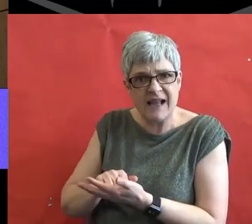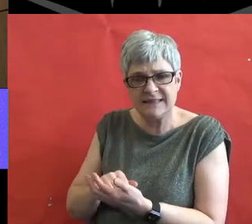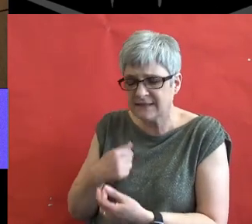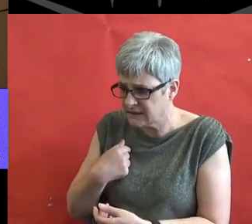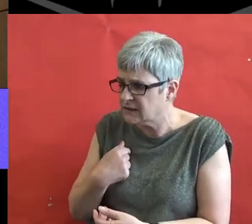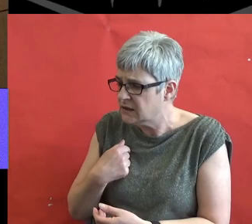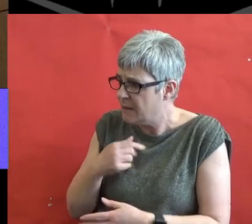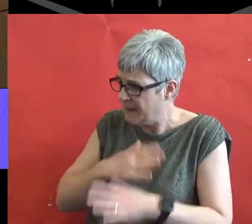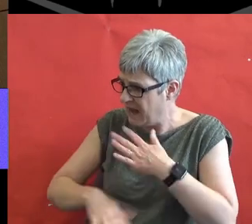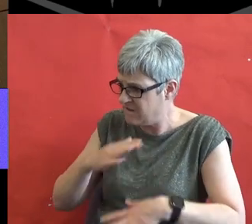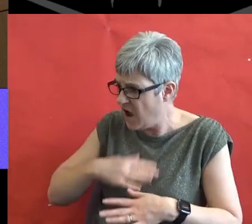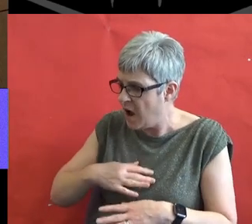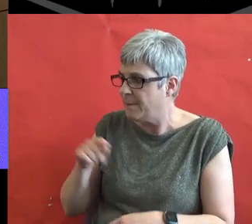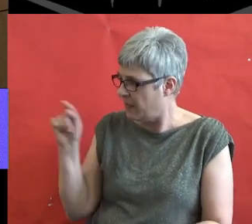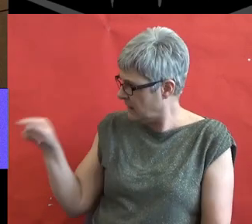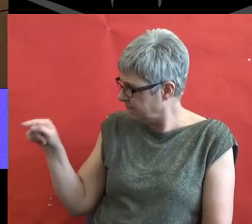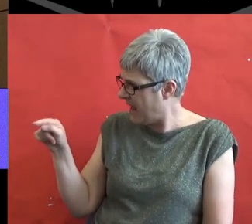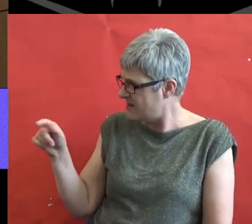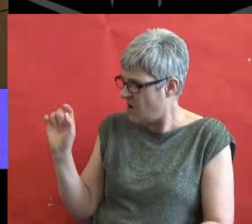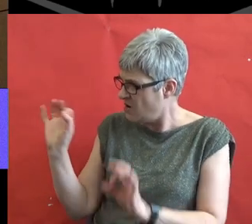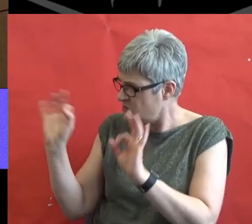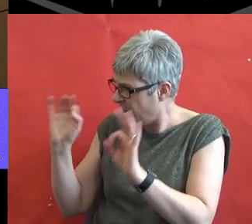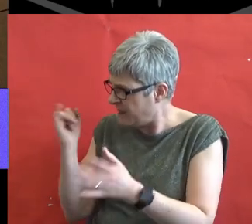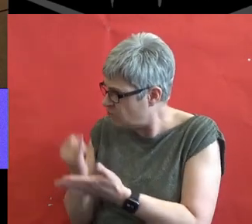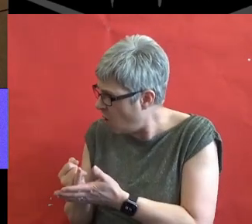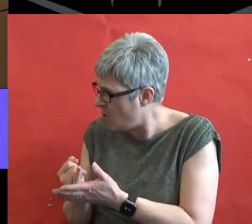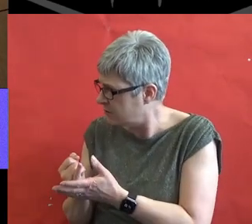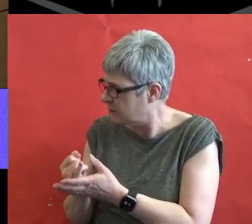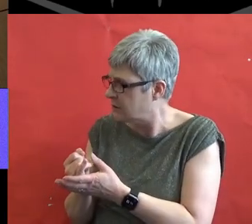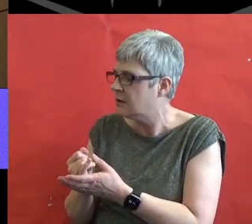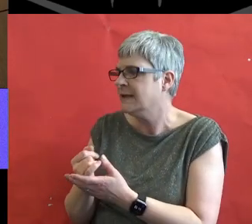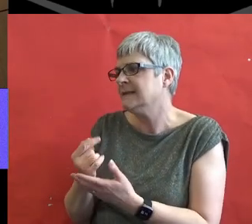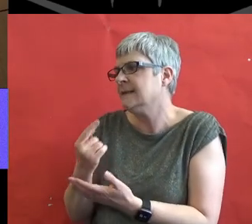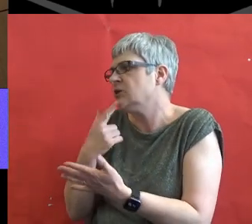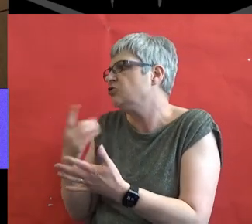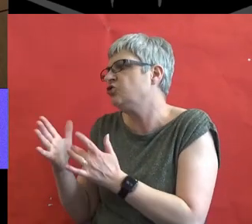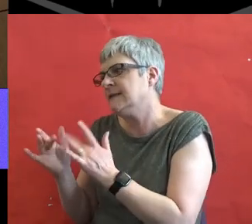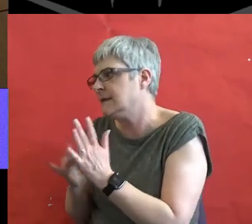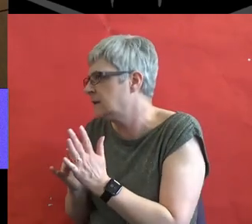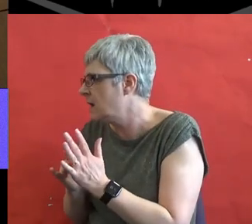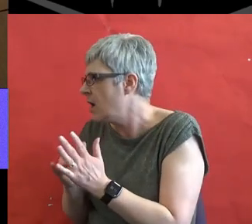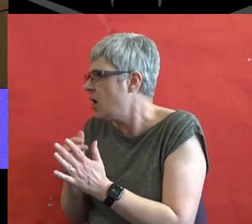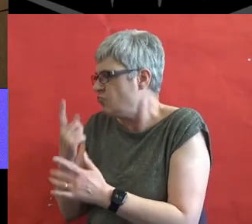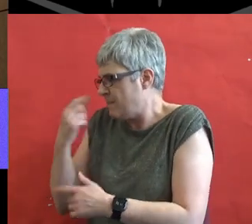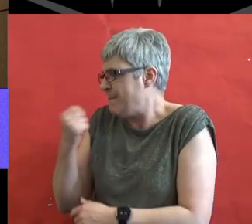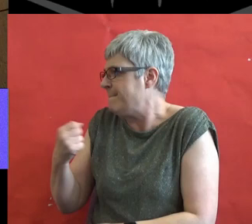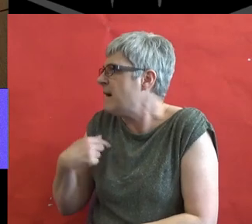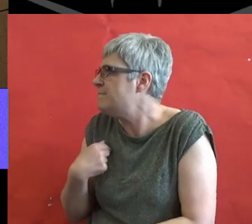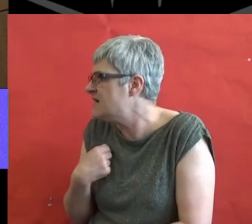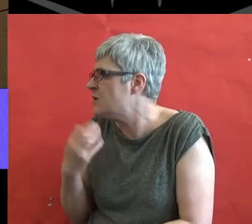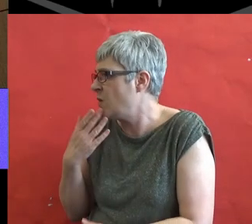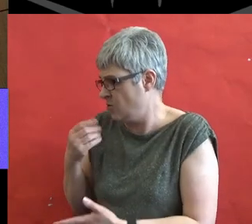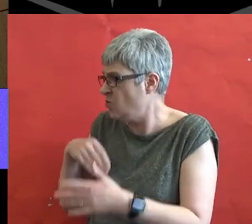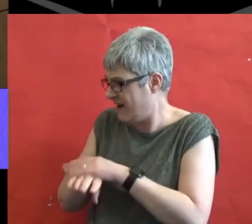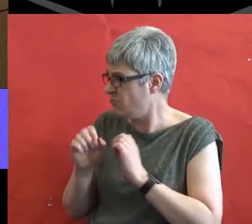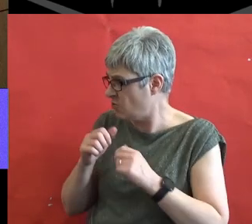But this man has done nothing wrong." Then he said, "Jesus, remember me when you come into your